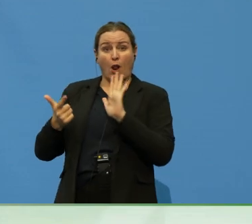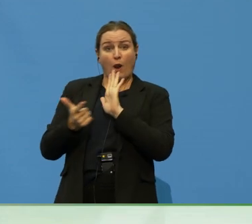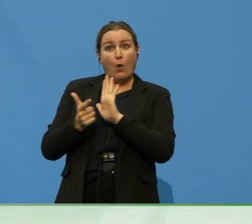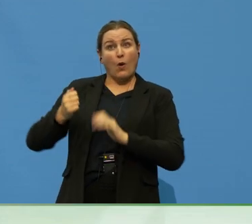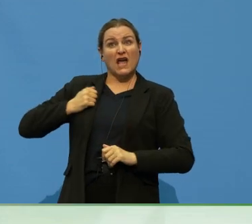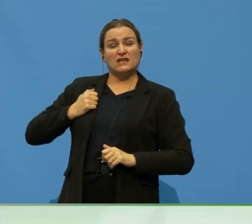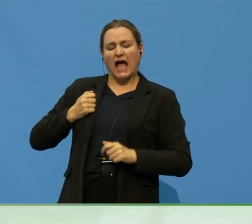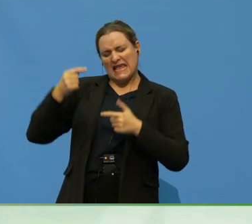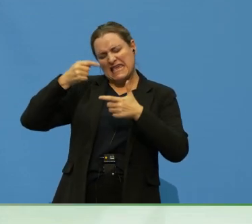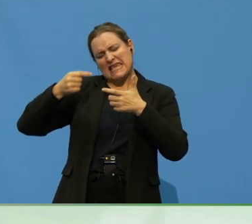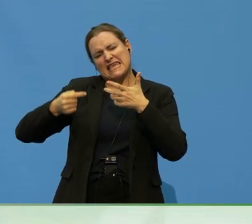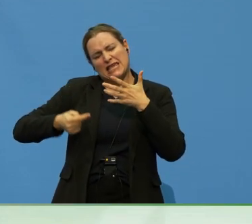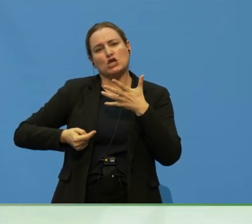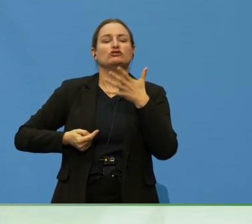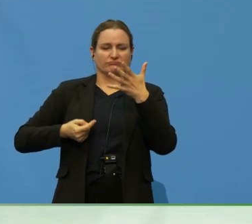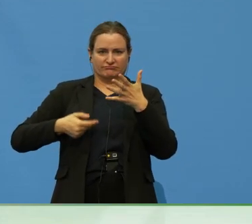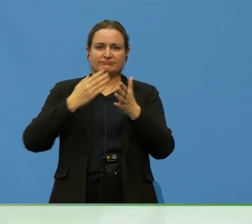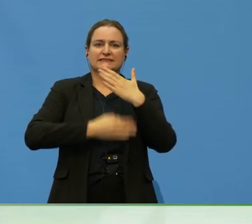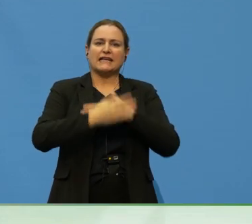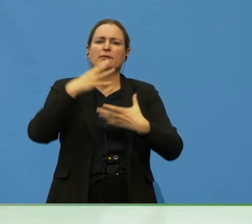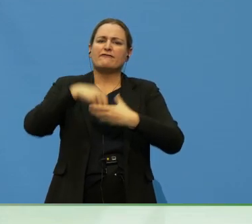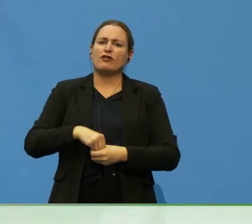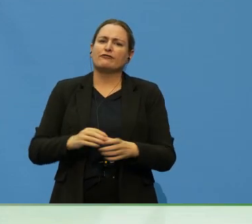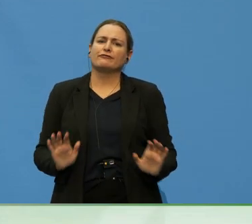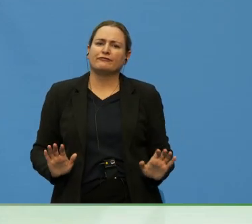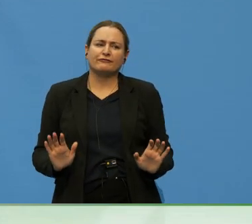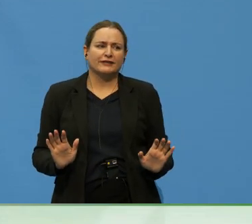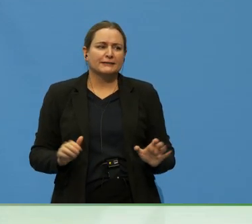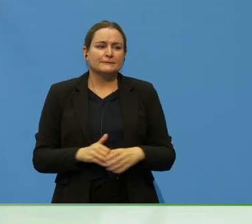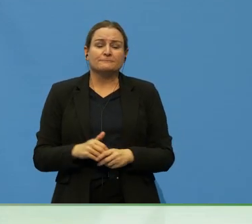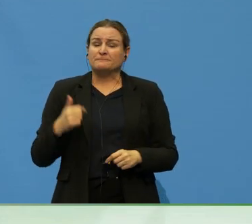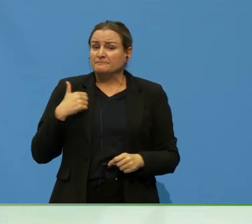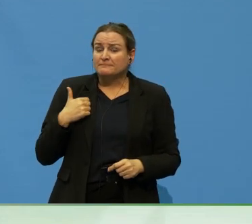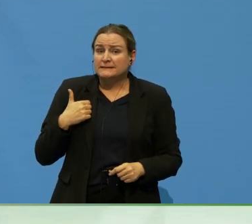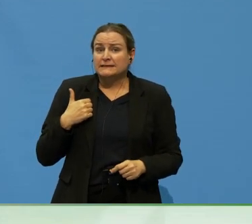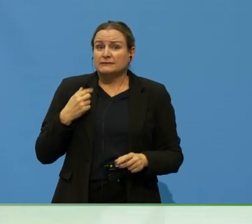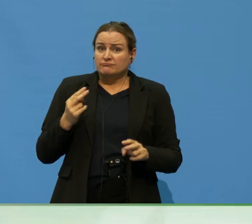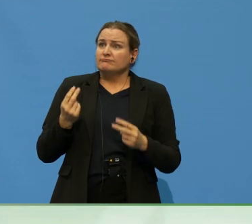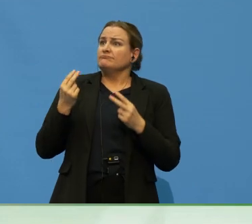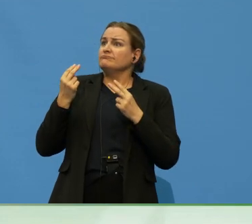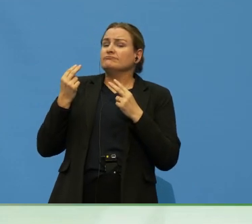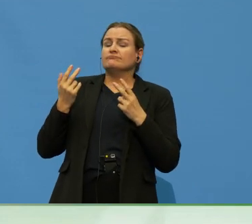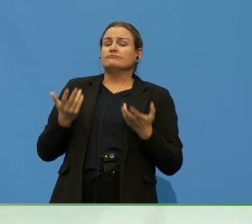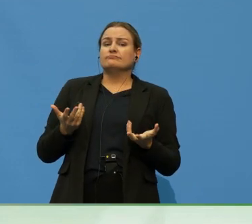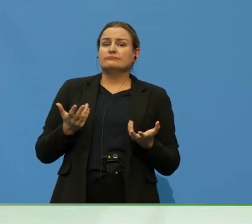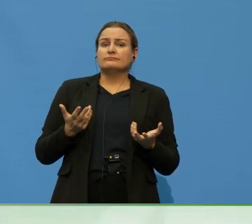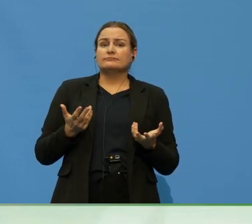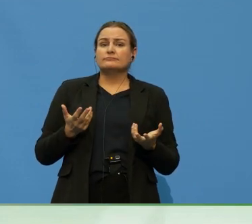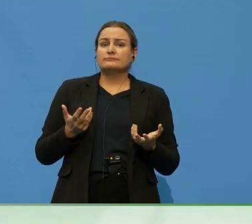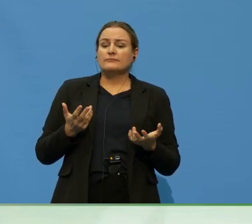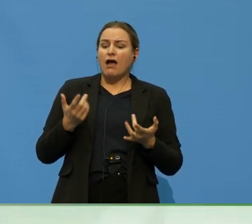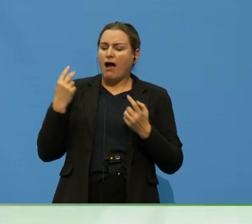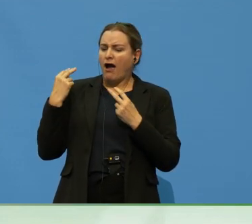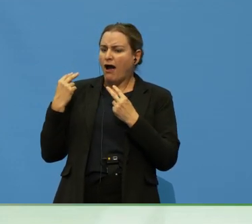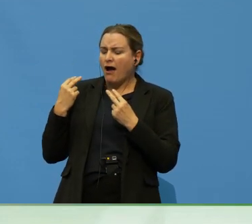we have a sport broadcaster in Canada where the TSN turning point, like when was the moment in the game when it kind of tipped? And